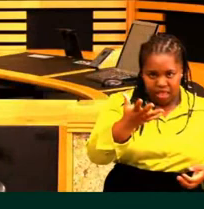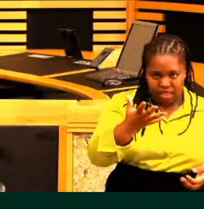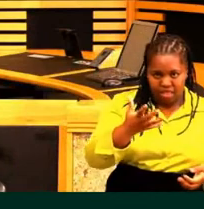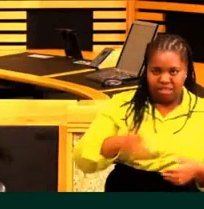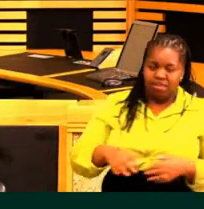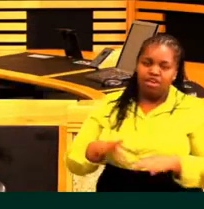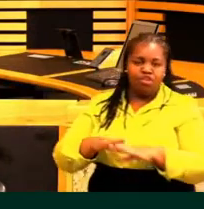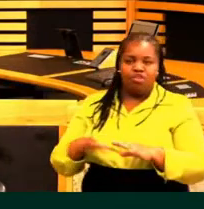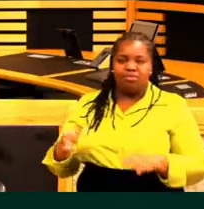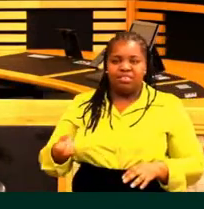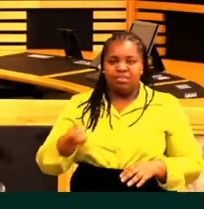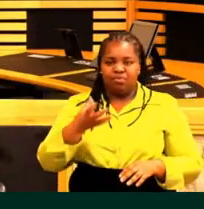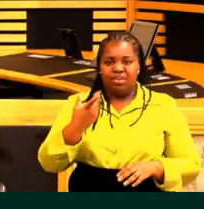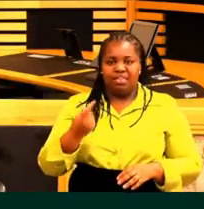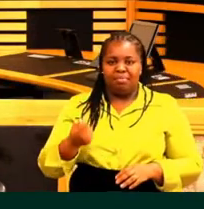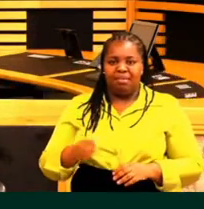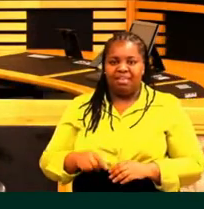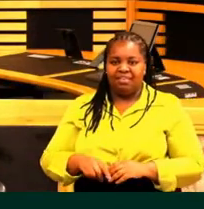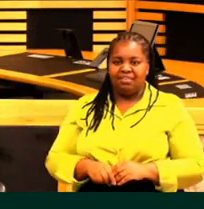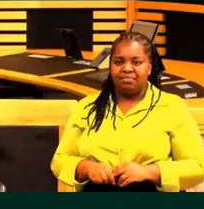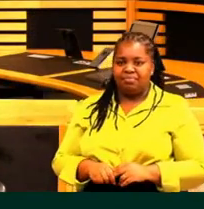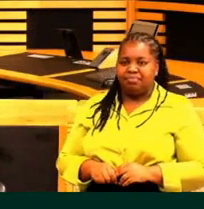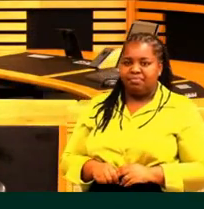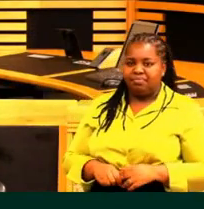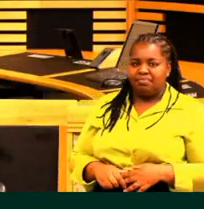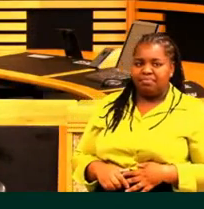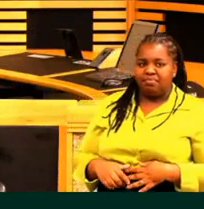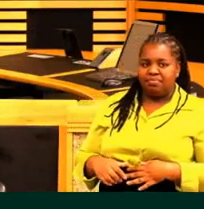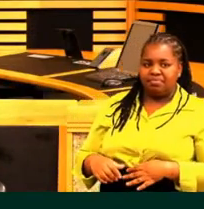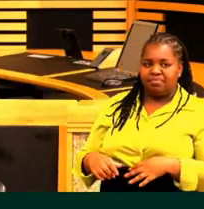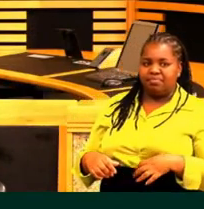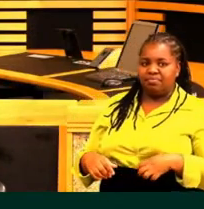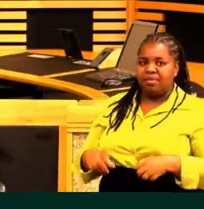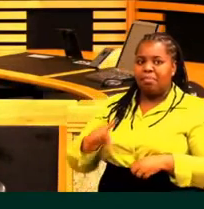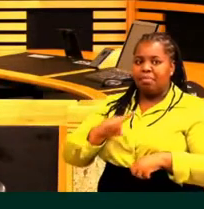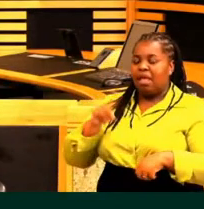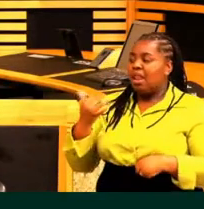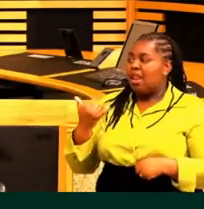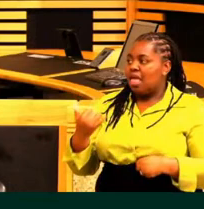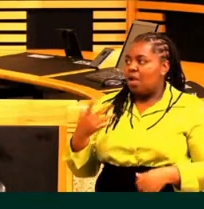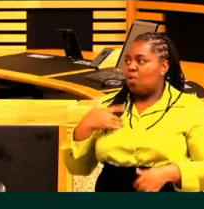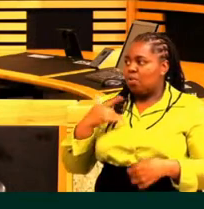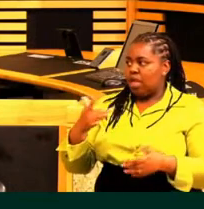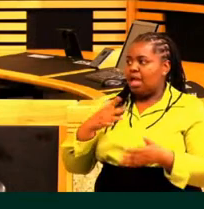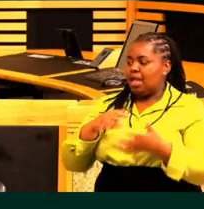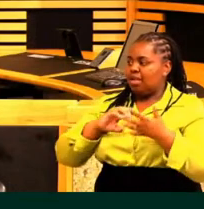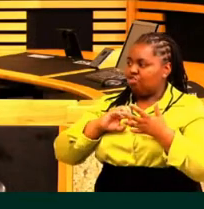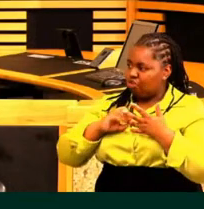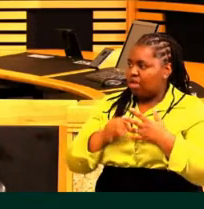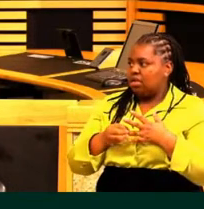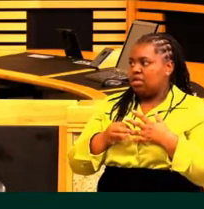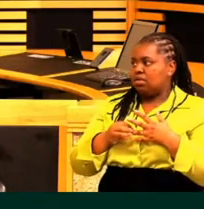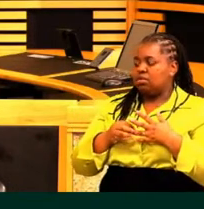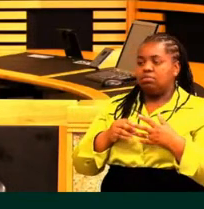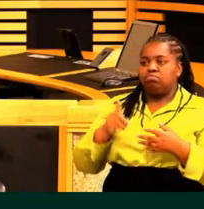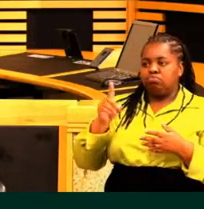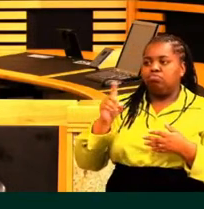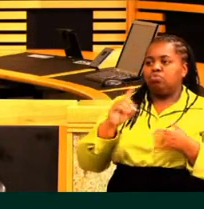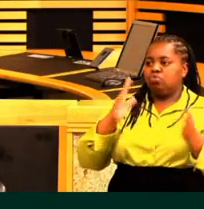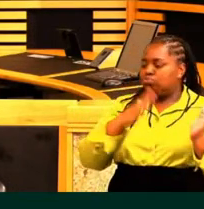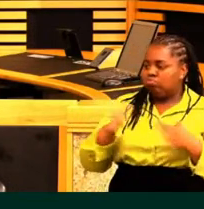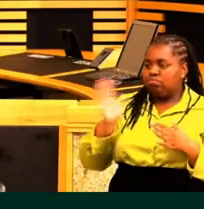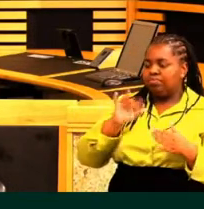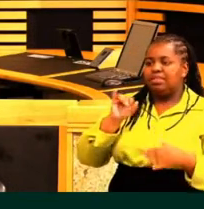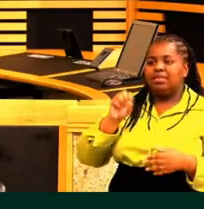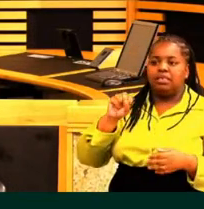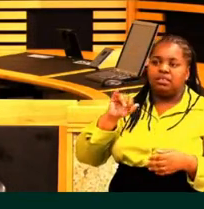your work so that's what we're doing we're now really cleaning that system of a um so that